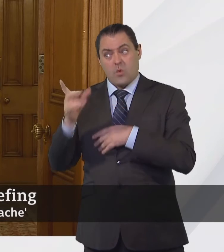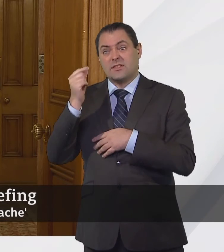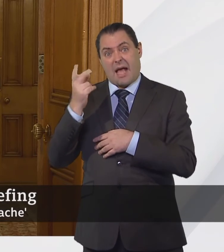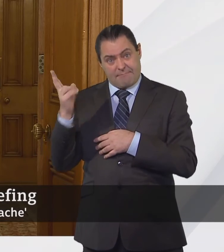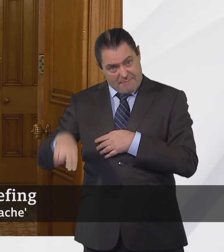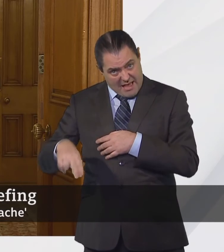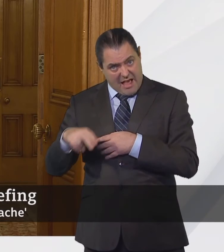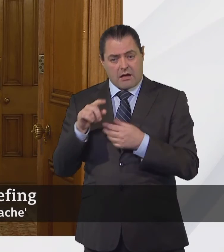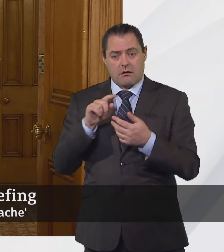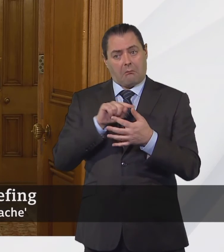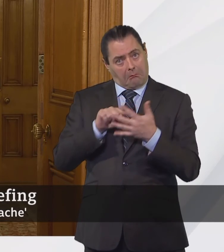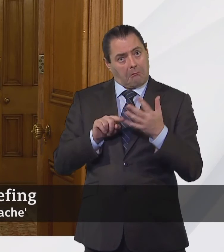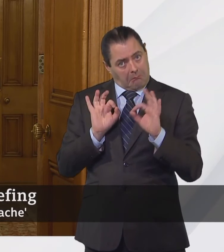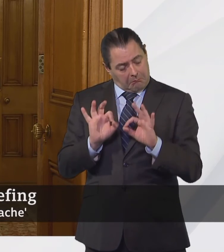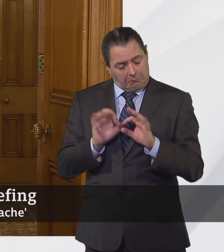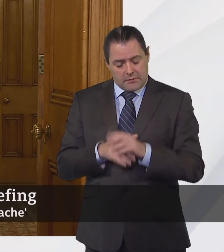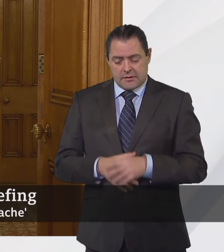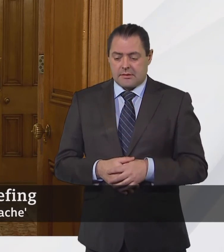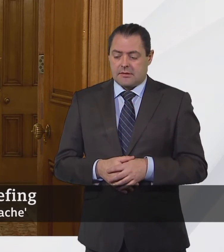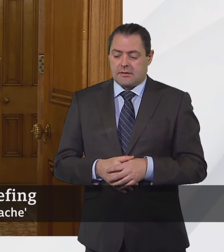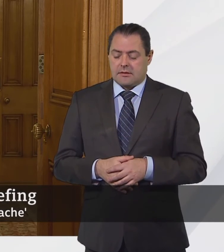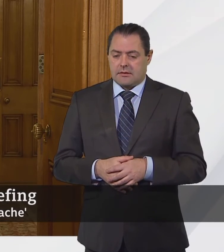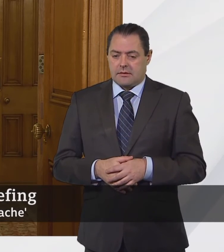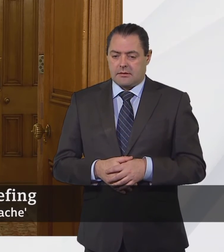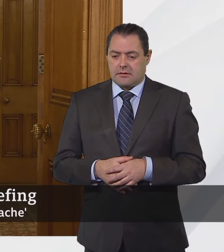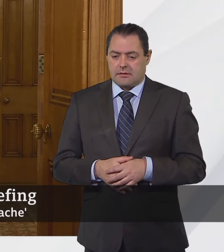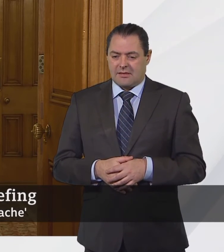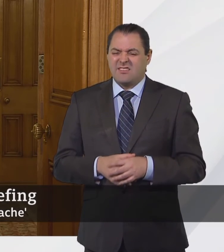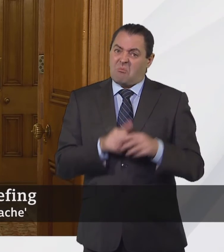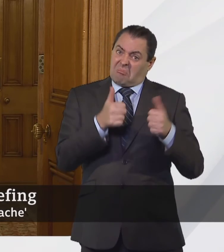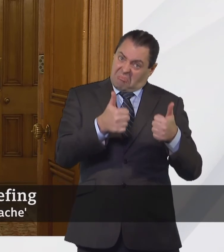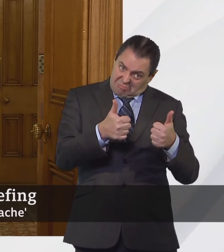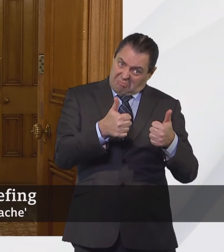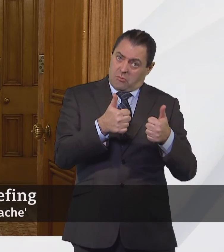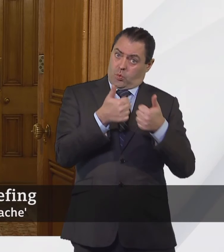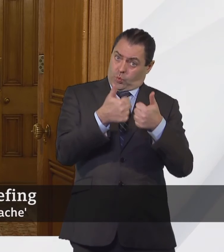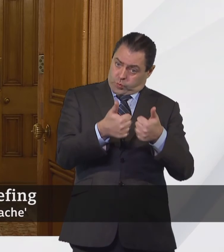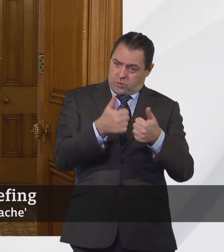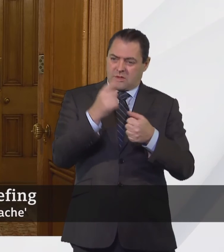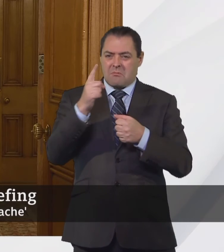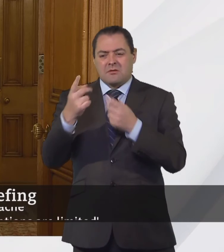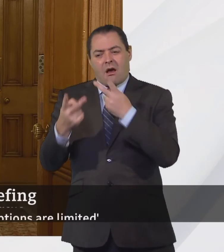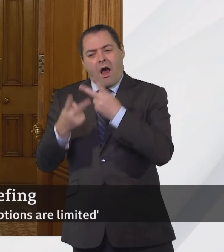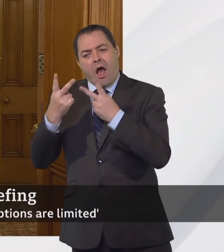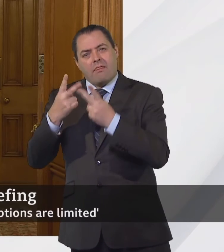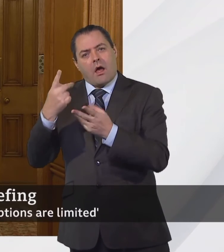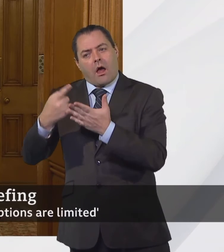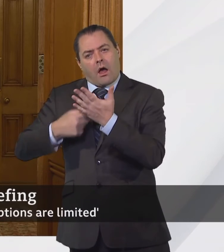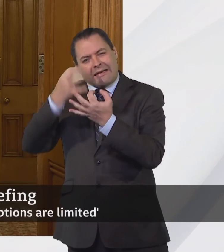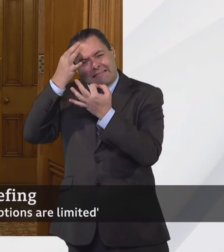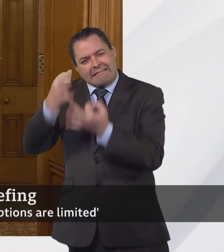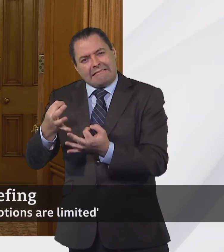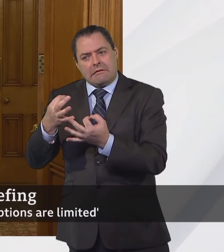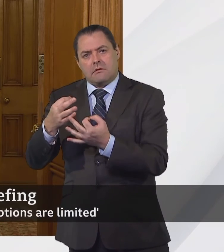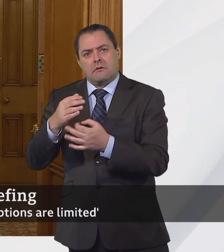But there's no doubt that the restrictions in all tiers are tough, and I'm sorry about